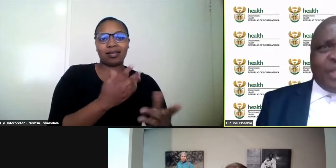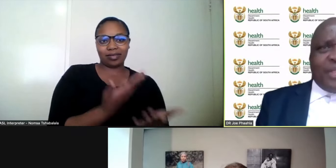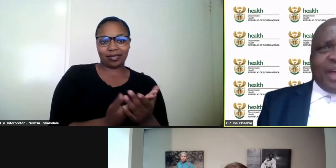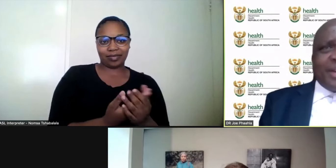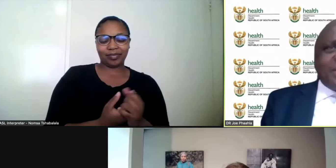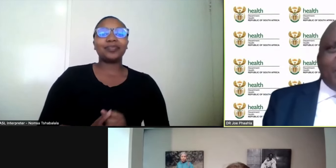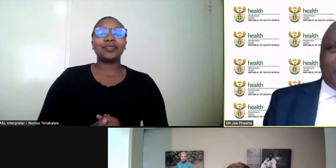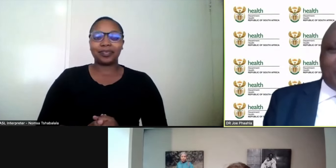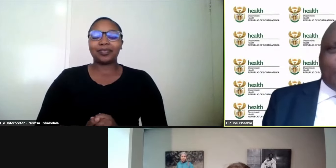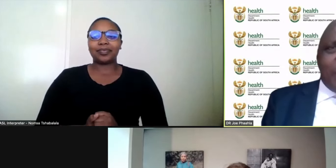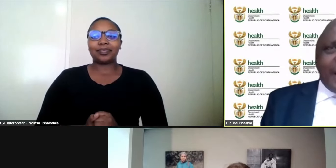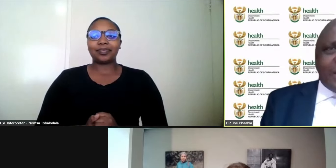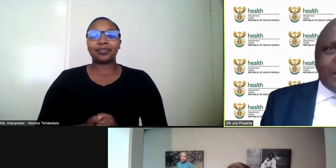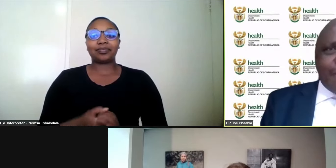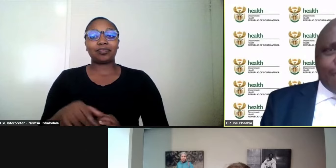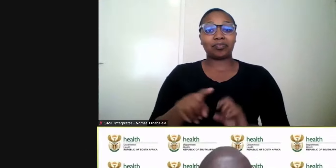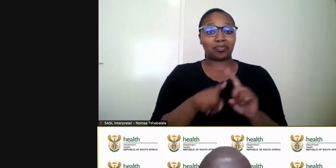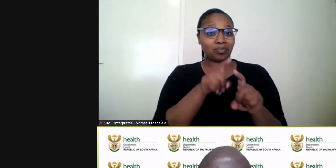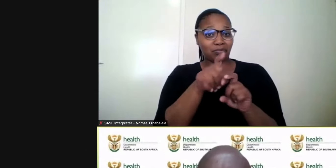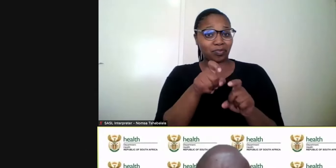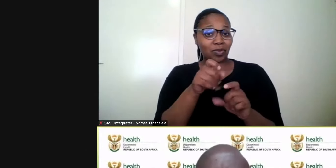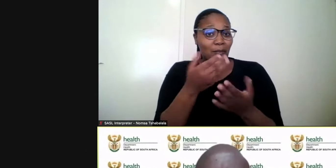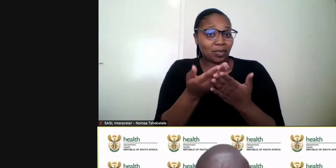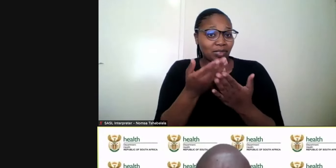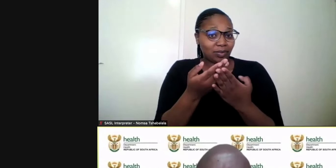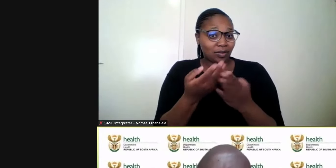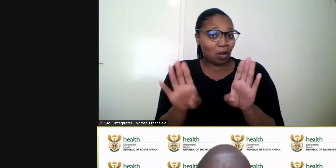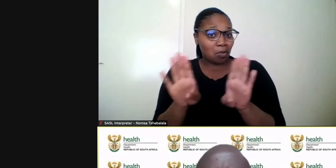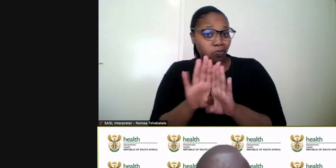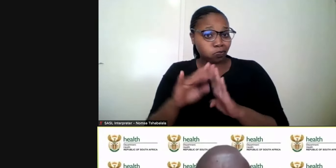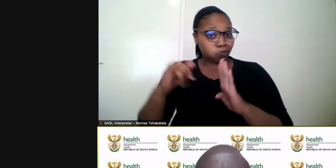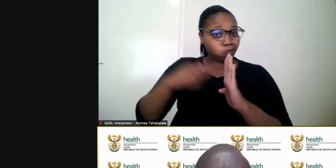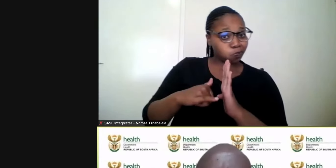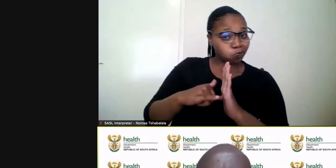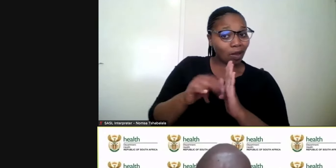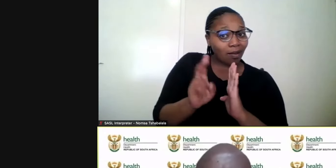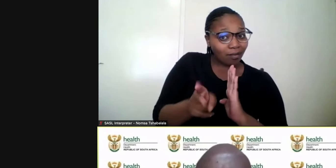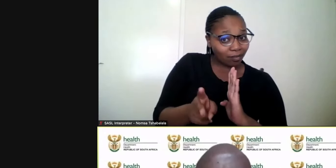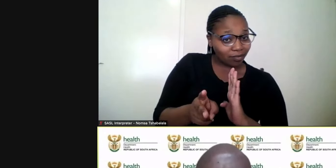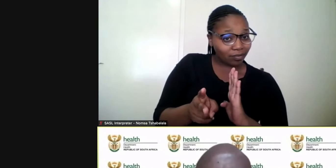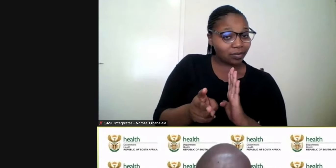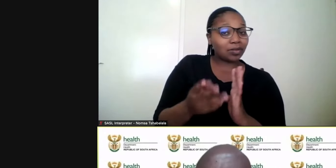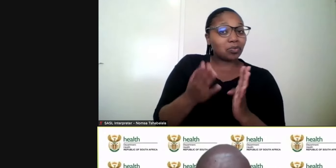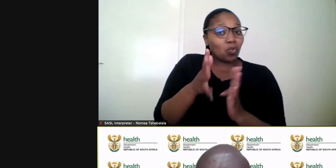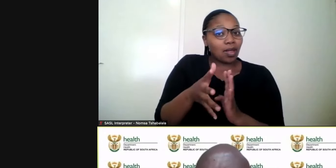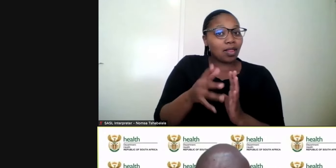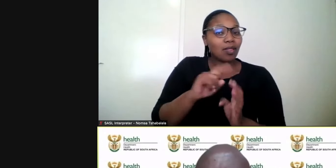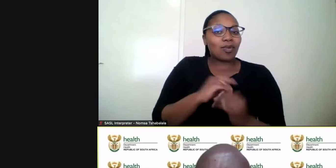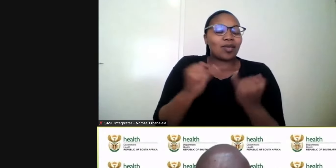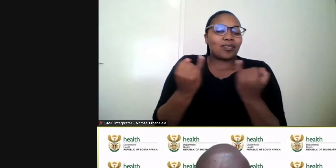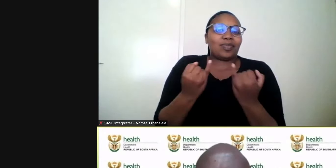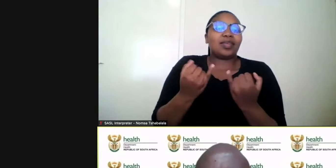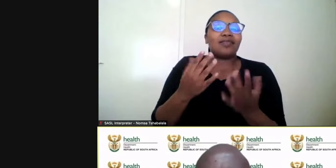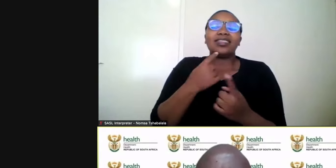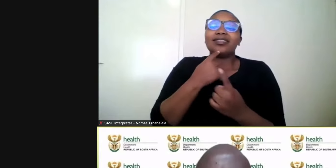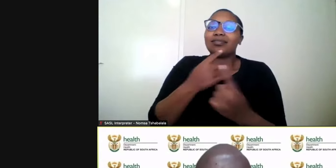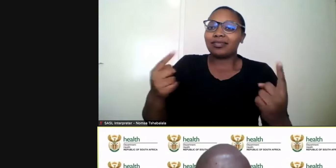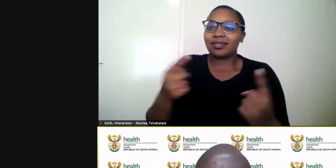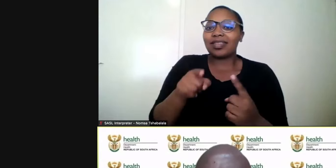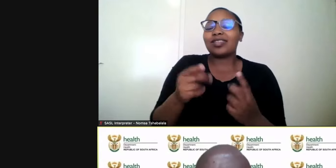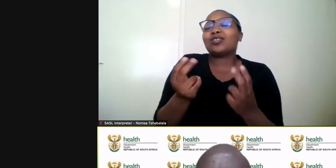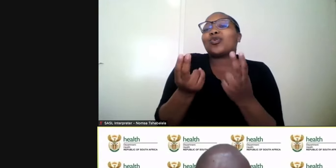Question of whether there are restrictions planned. As I've mentioned, this is very fresh news. We got a